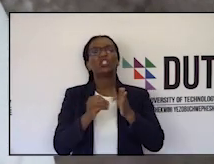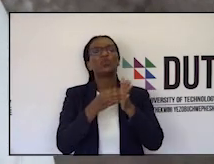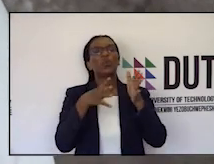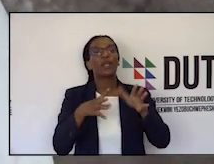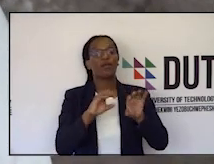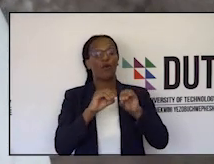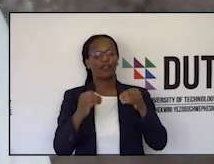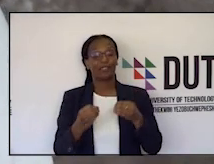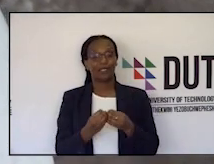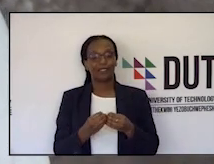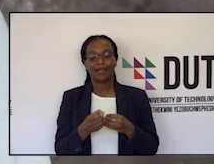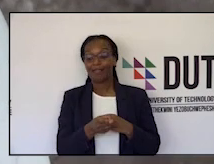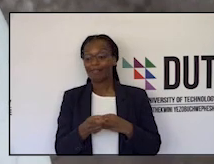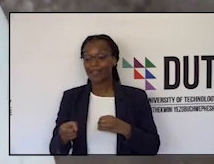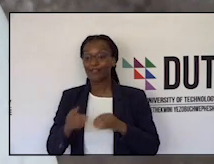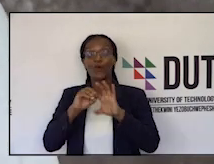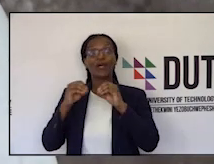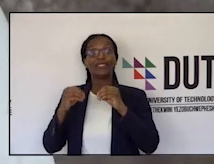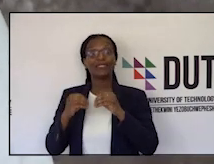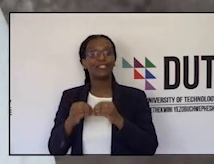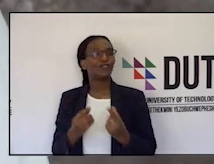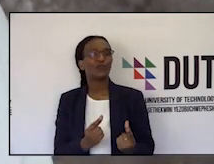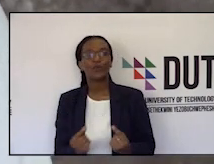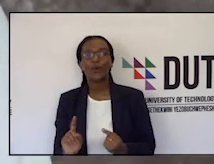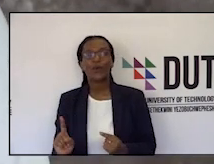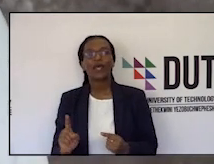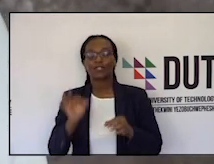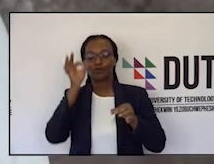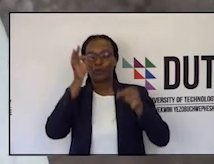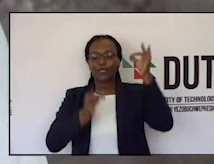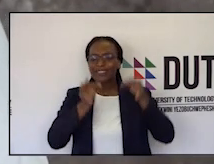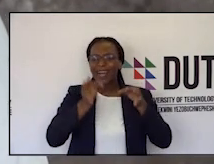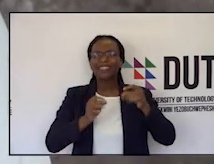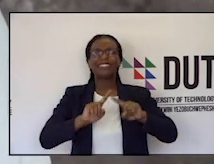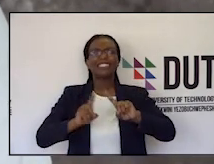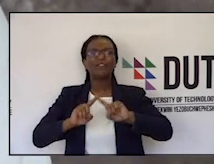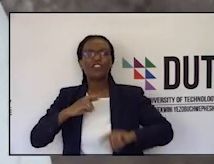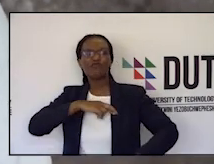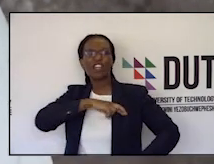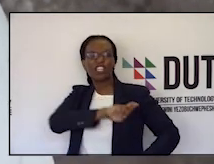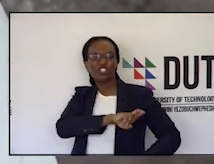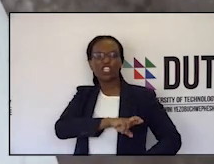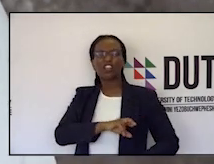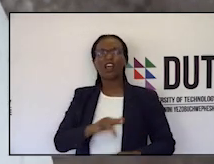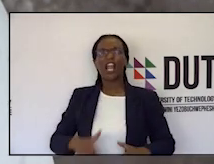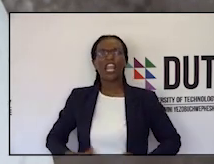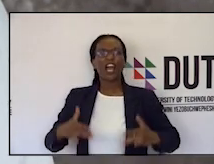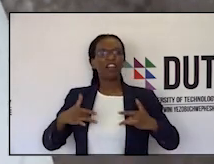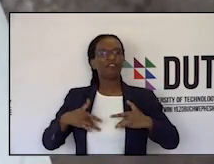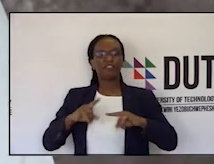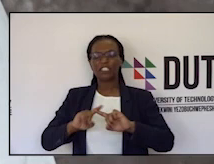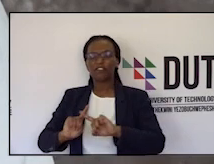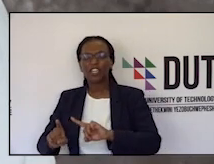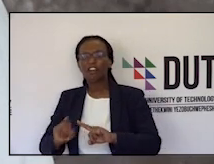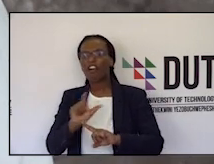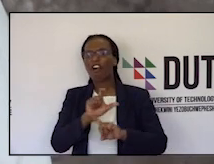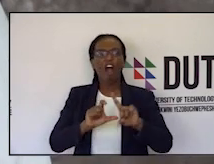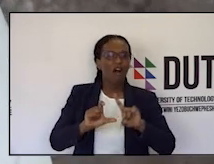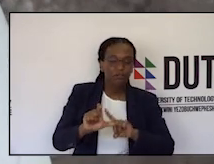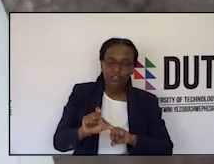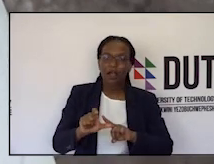organizations. These organizations may be political, denominational, lifestyle,